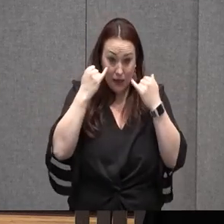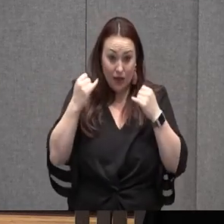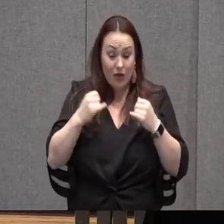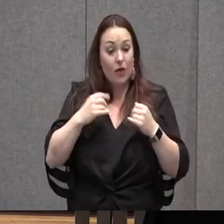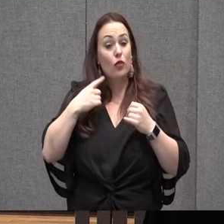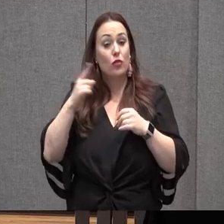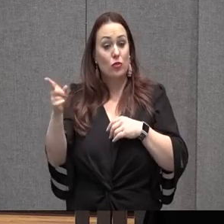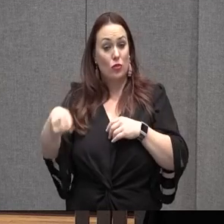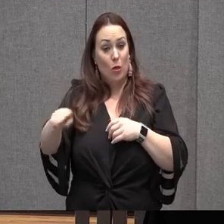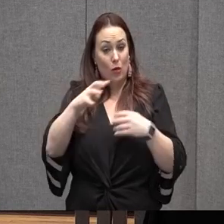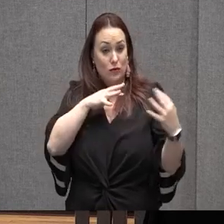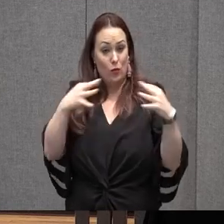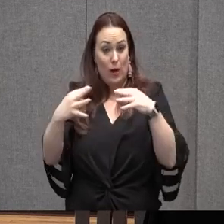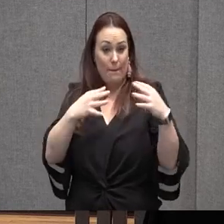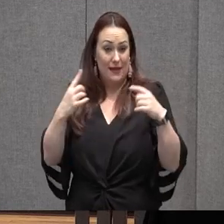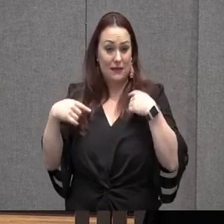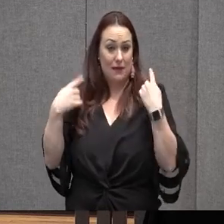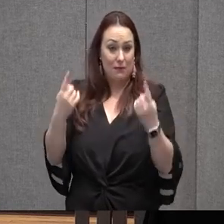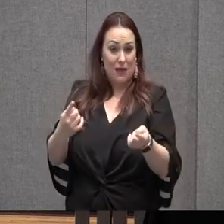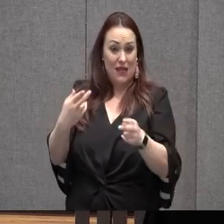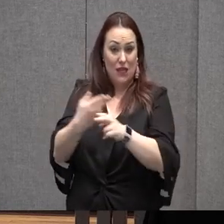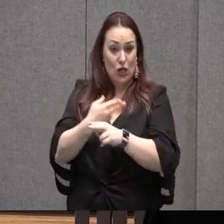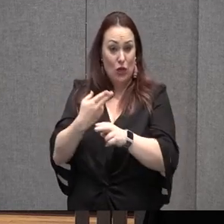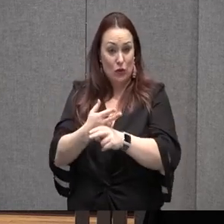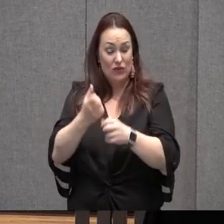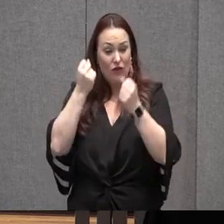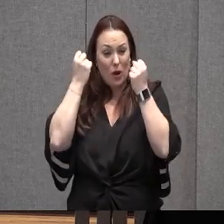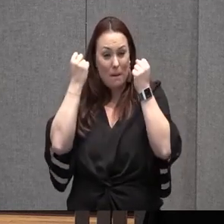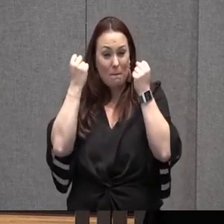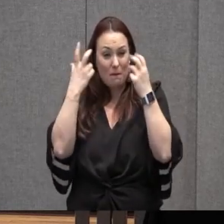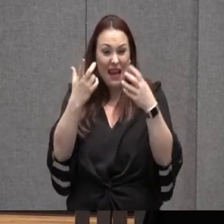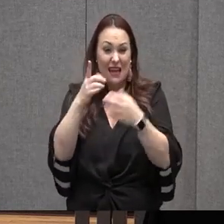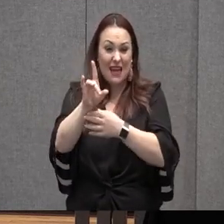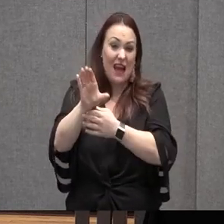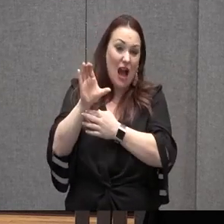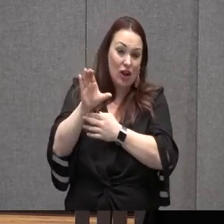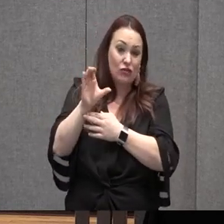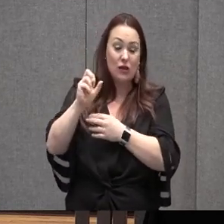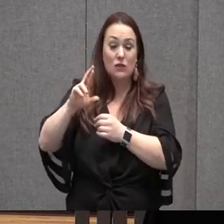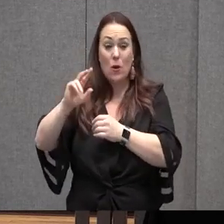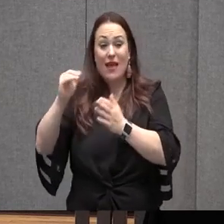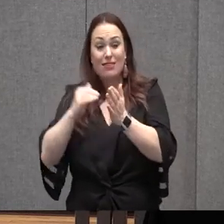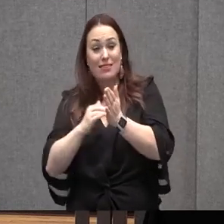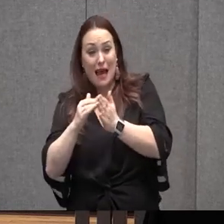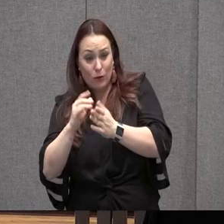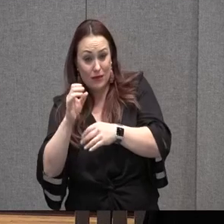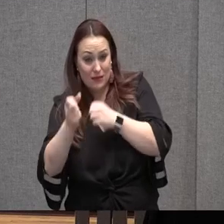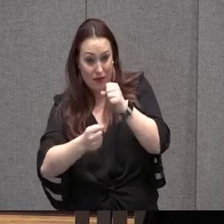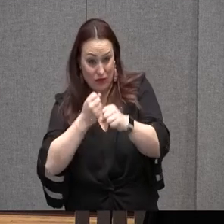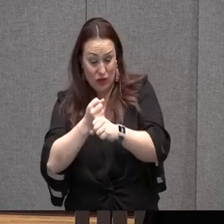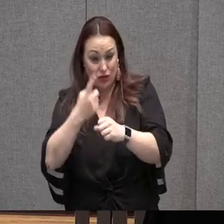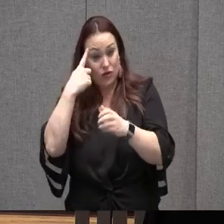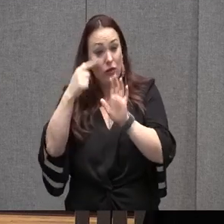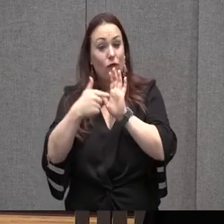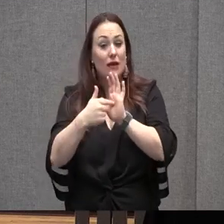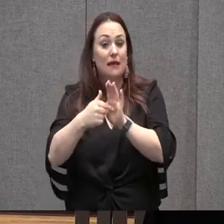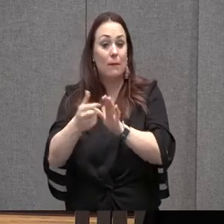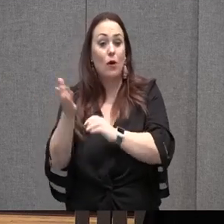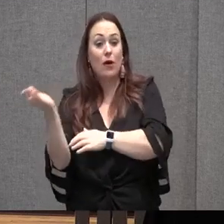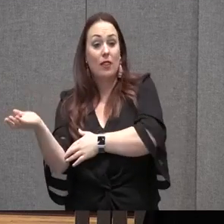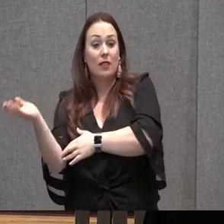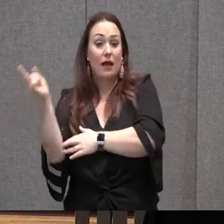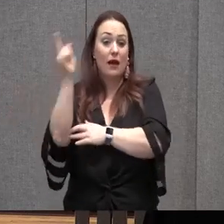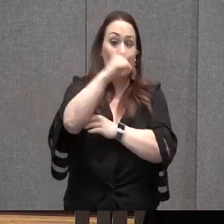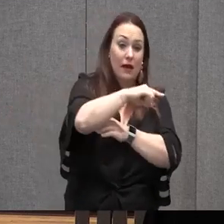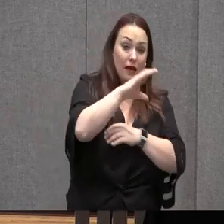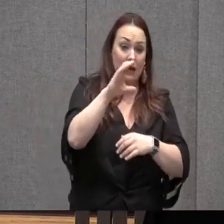in use for hundreds of years, and some had been used for thousands of years. The catapults, for example, had